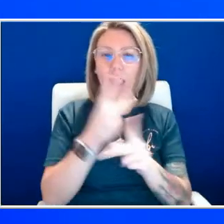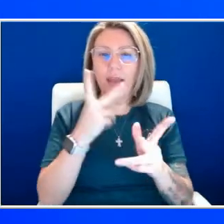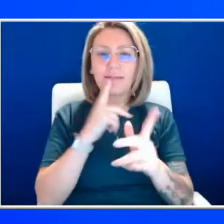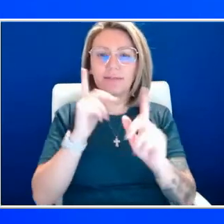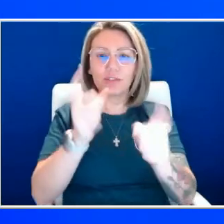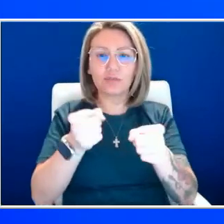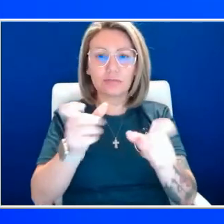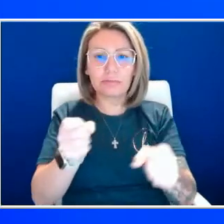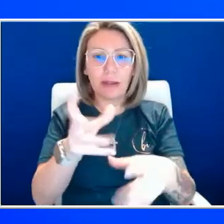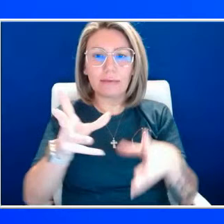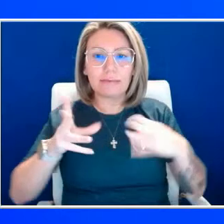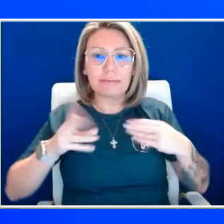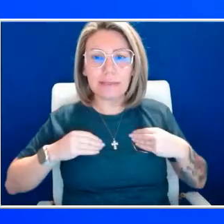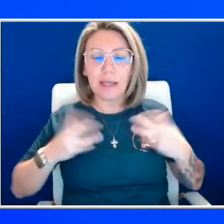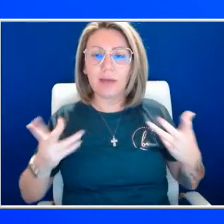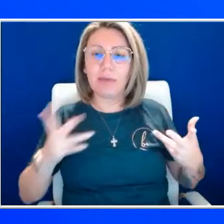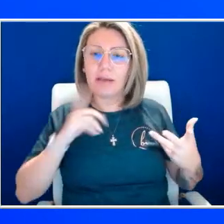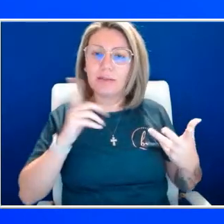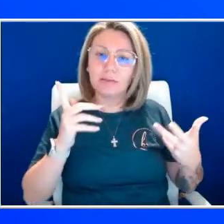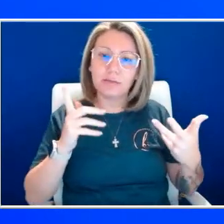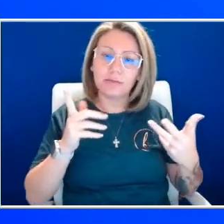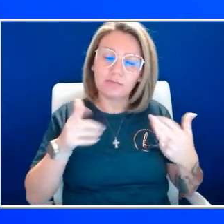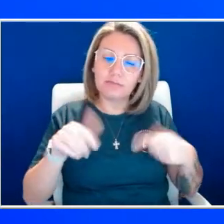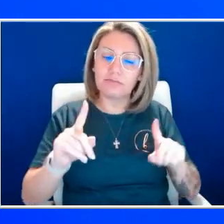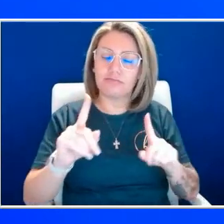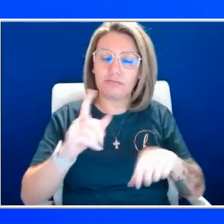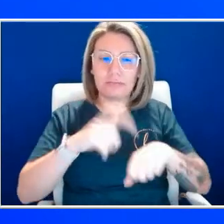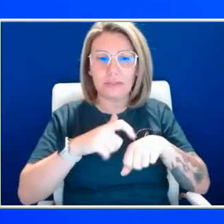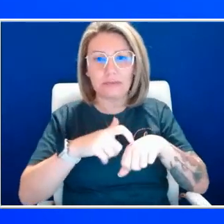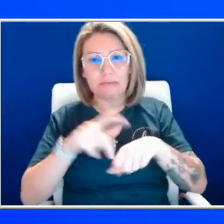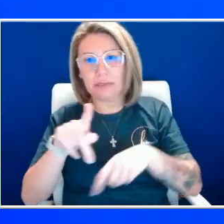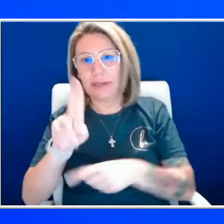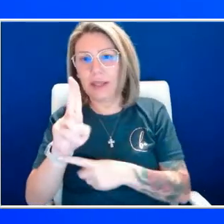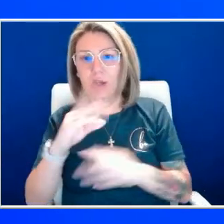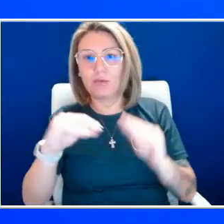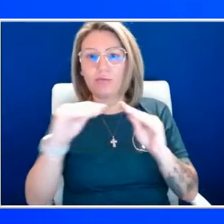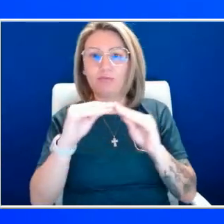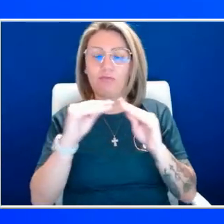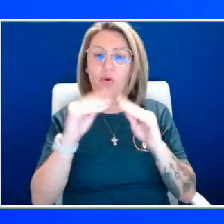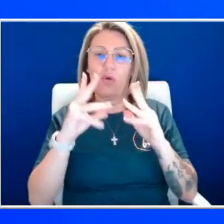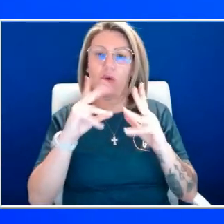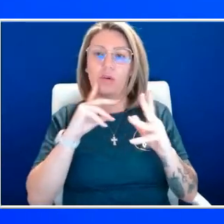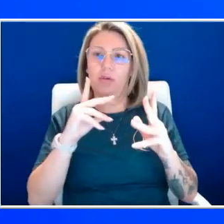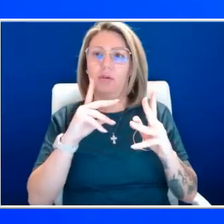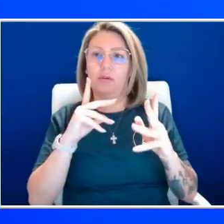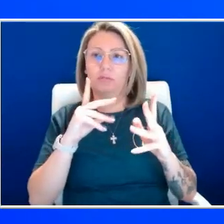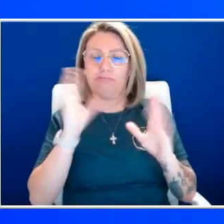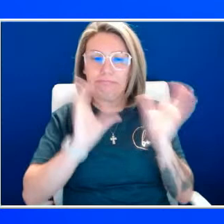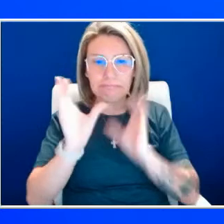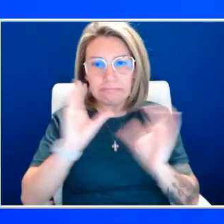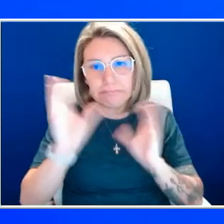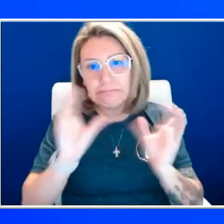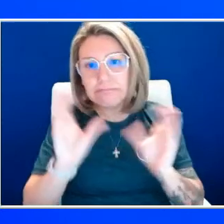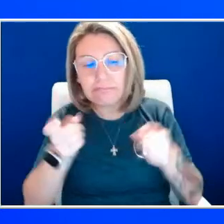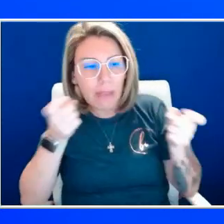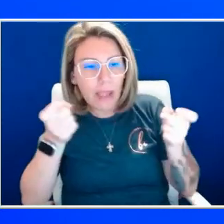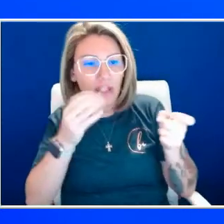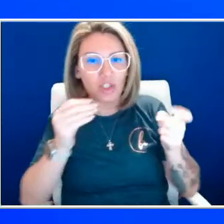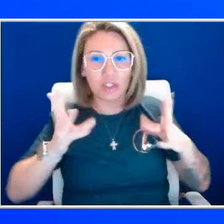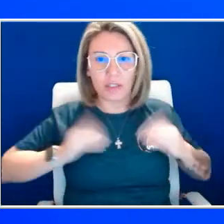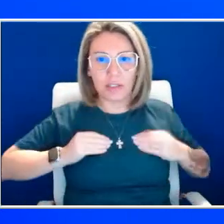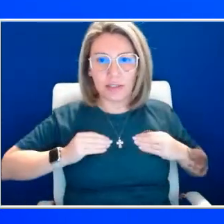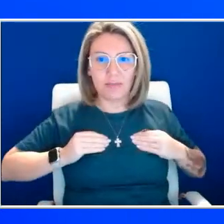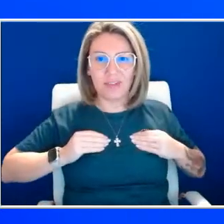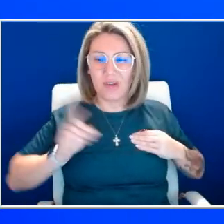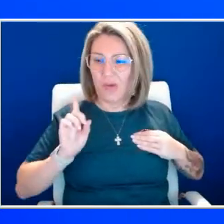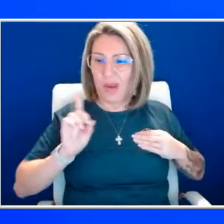And over time here at KU, we have become more aggressive at managing donors and accepting donors. Where we used to decline